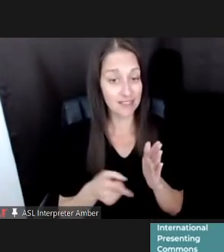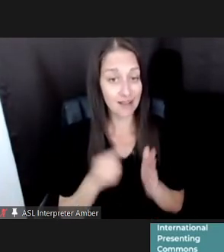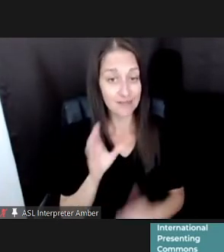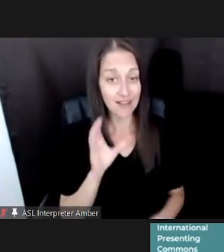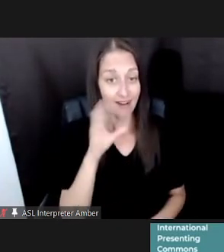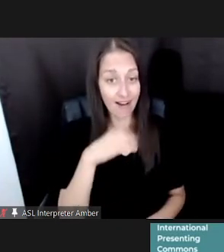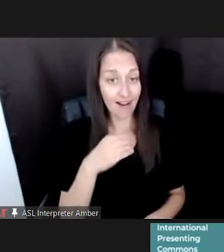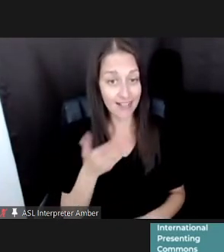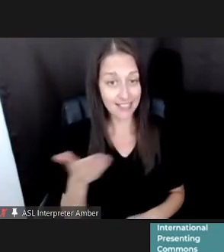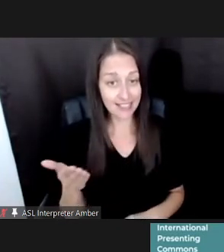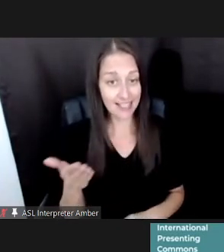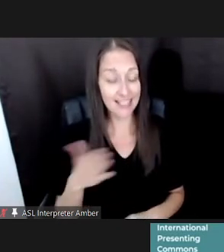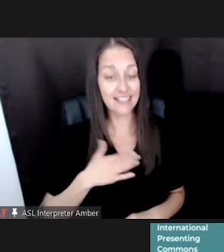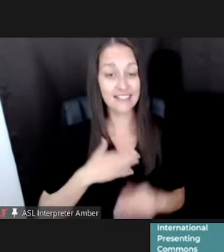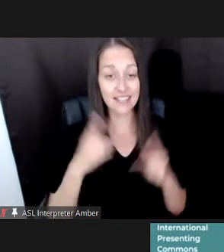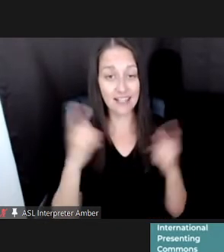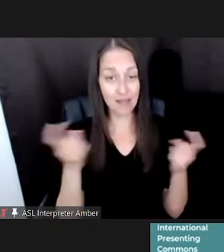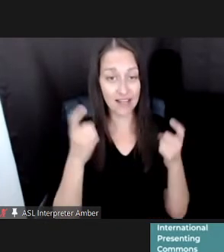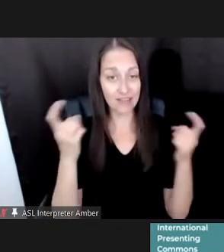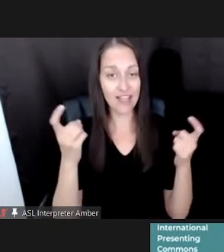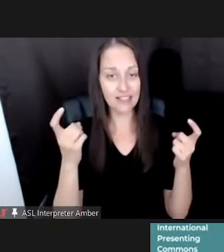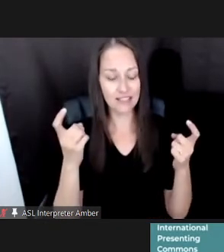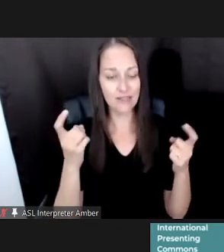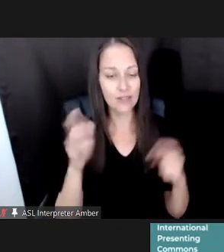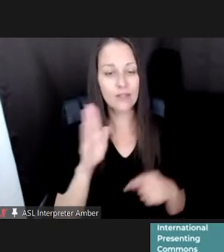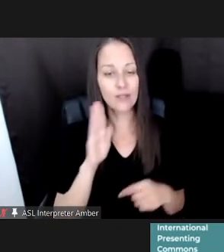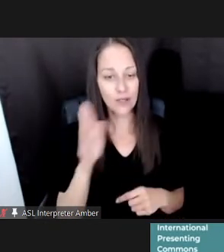will hit the strongest bell.